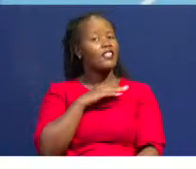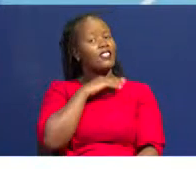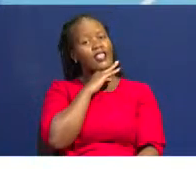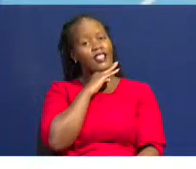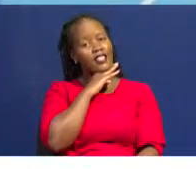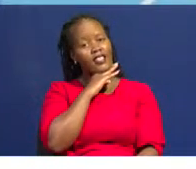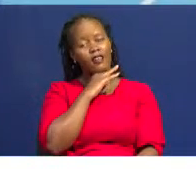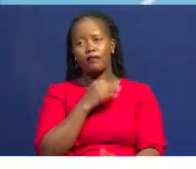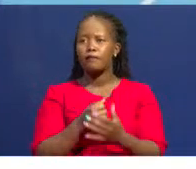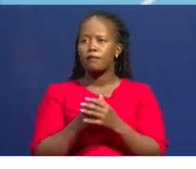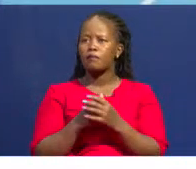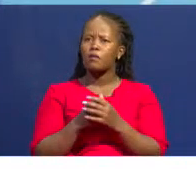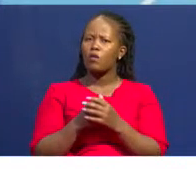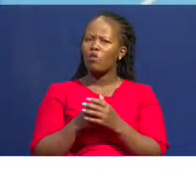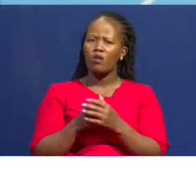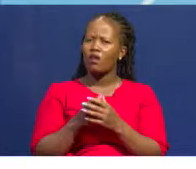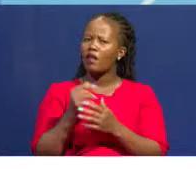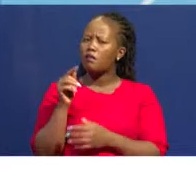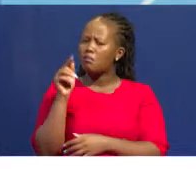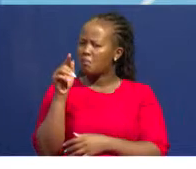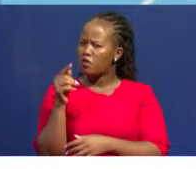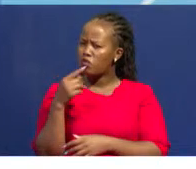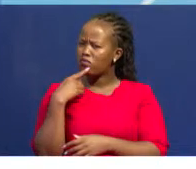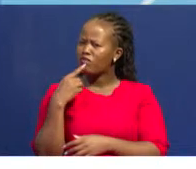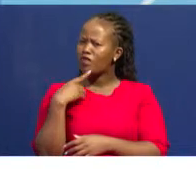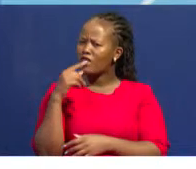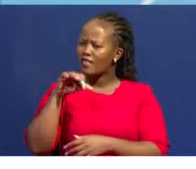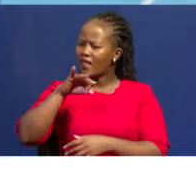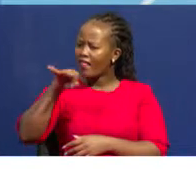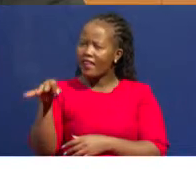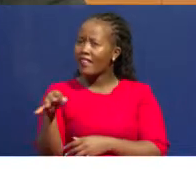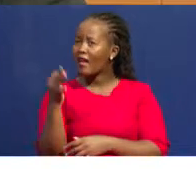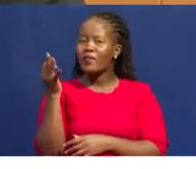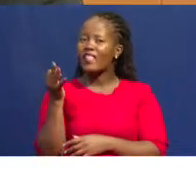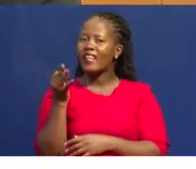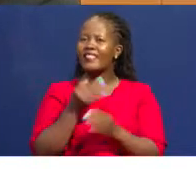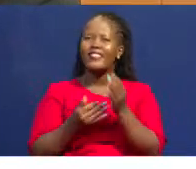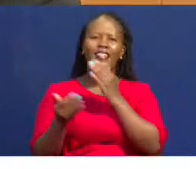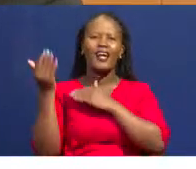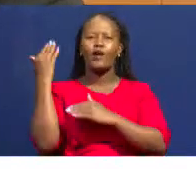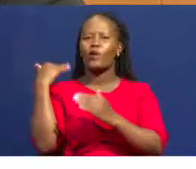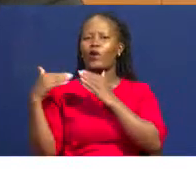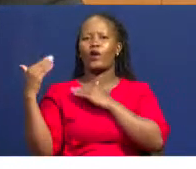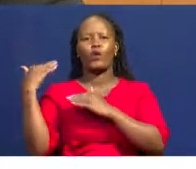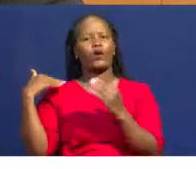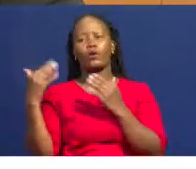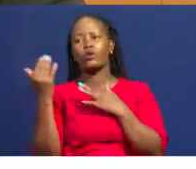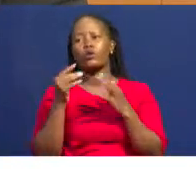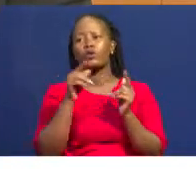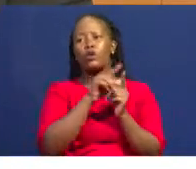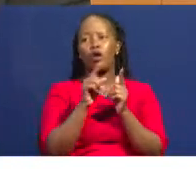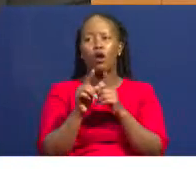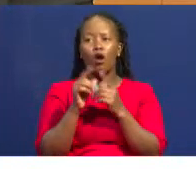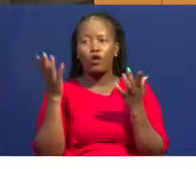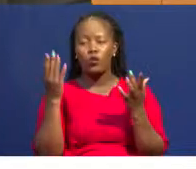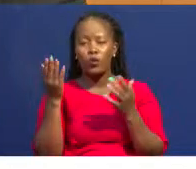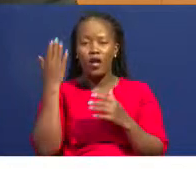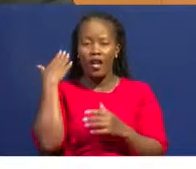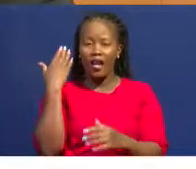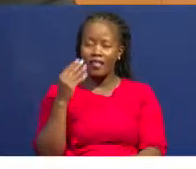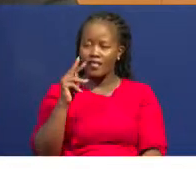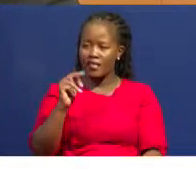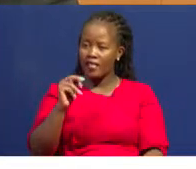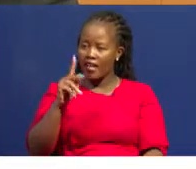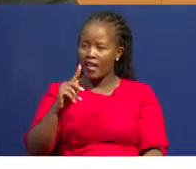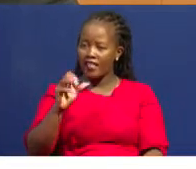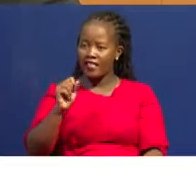talking of 3,000. Yes. We left 3,000 long time ago. Even the last the NTSA gave us